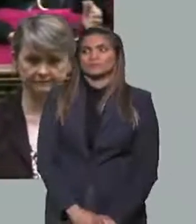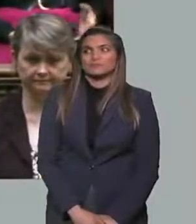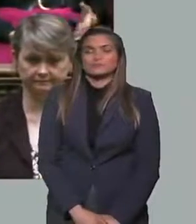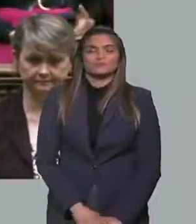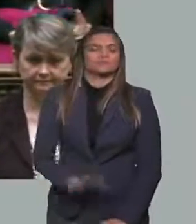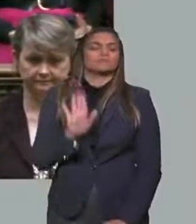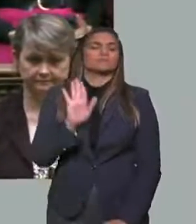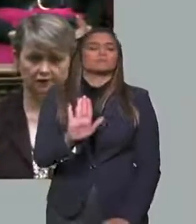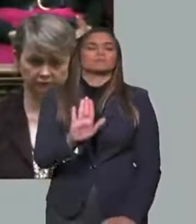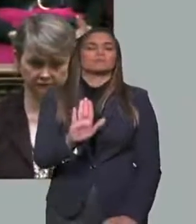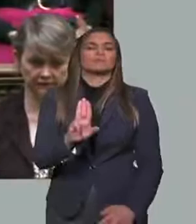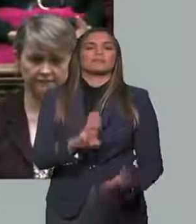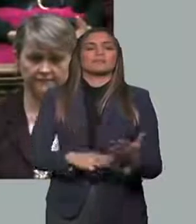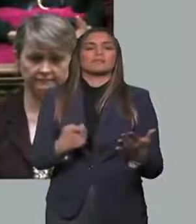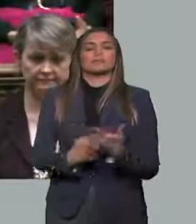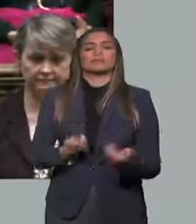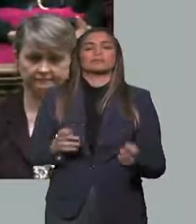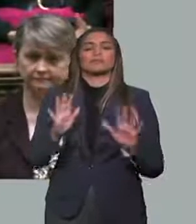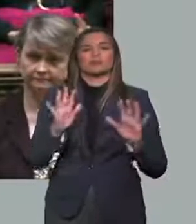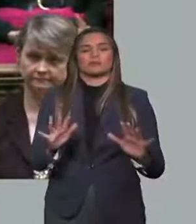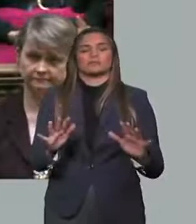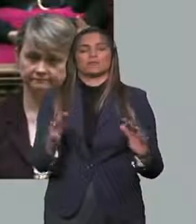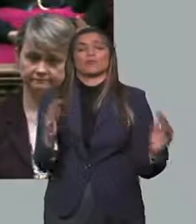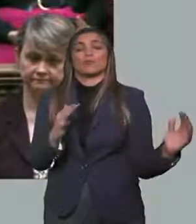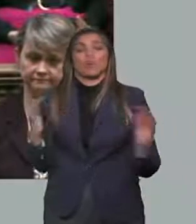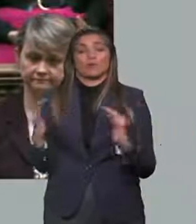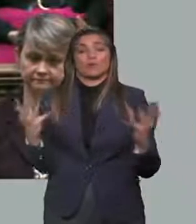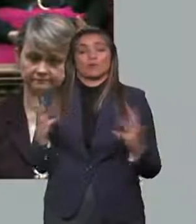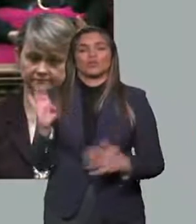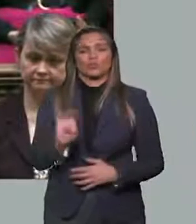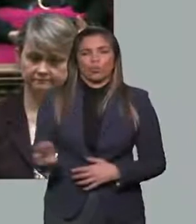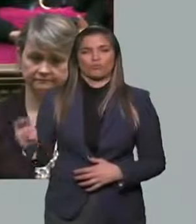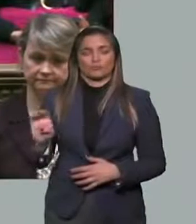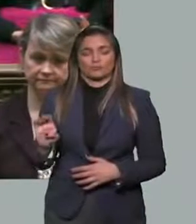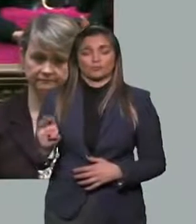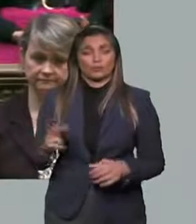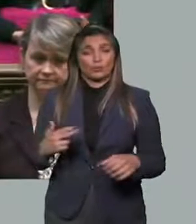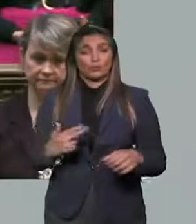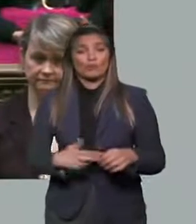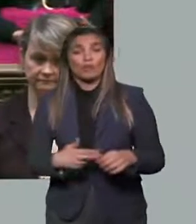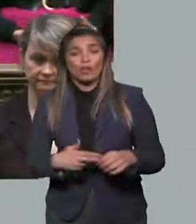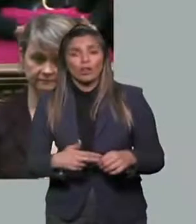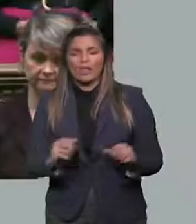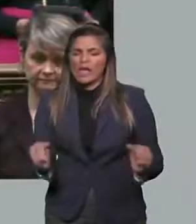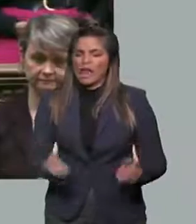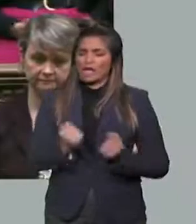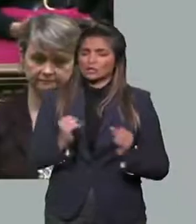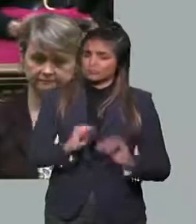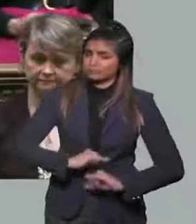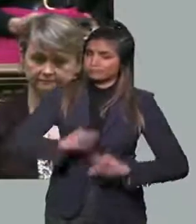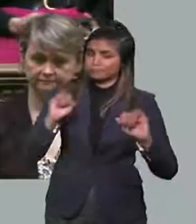Mr. Speaker, there is a war in Europe. There is a fuel energy crisis in